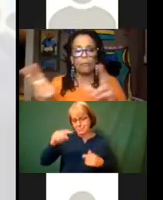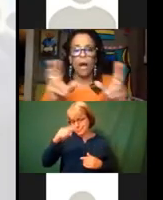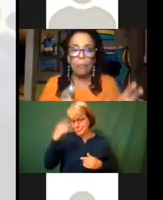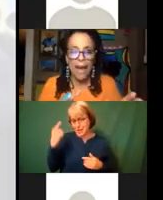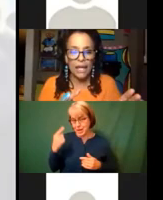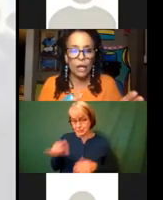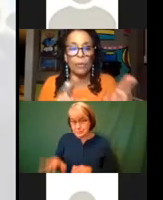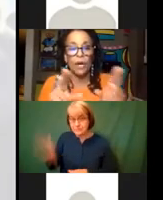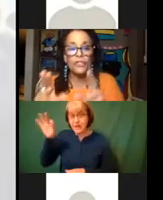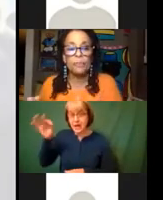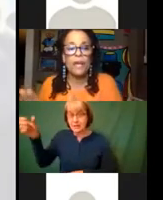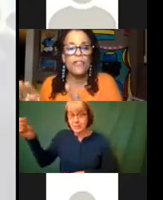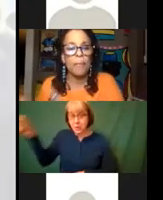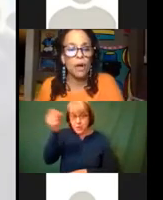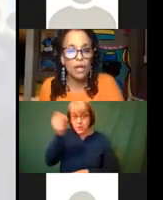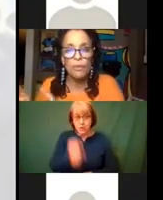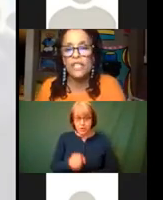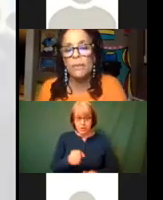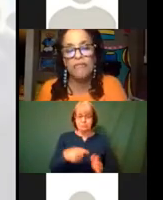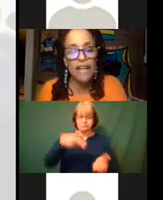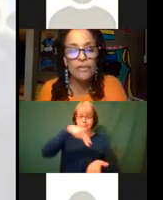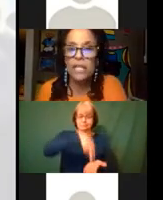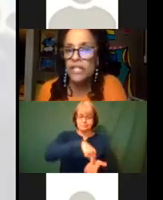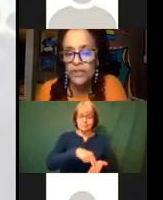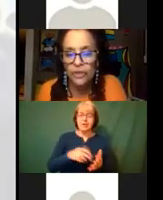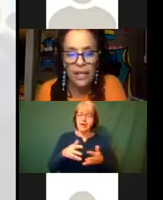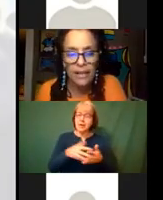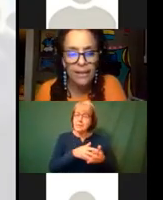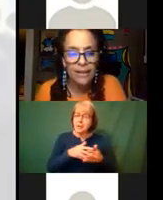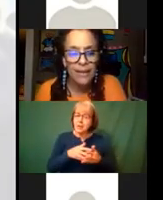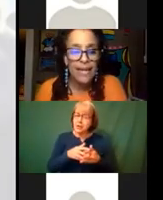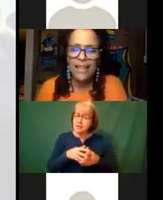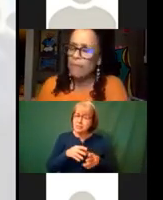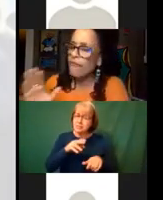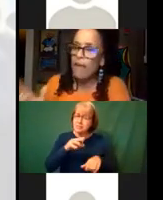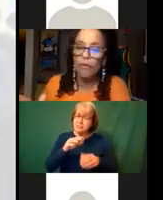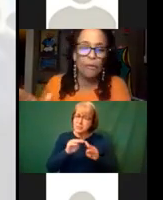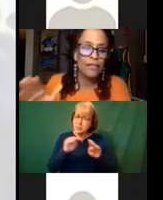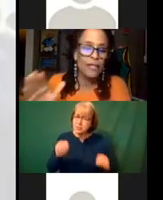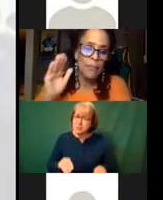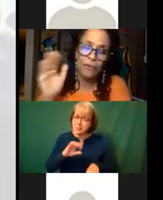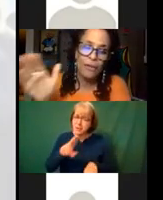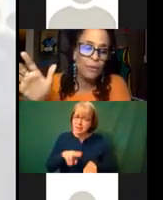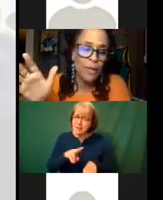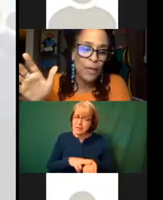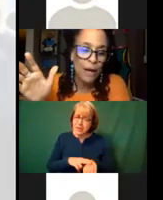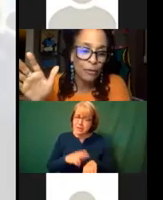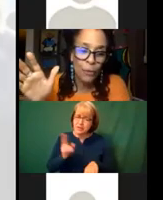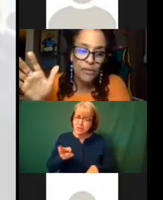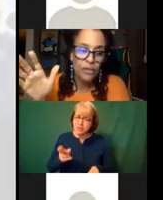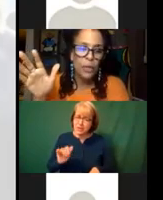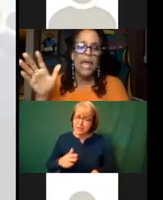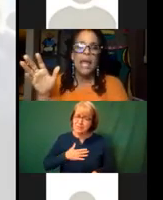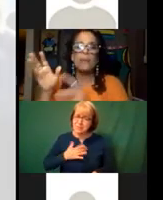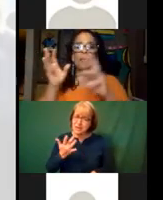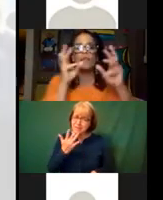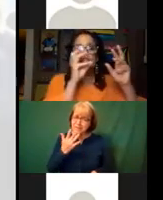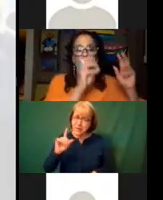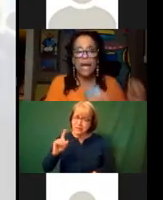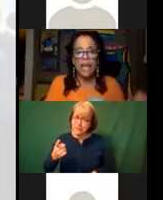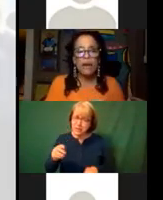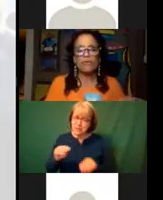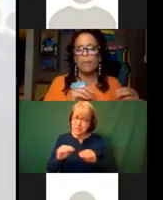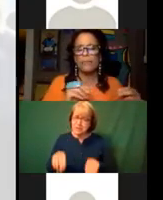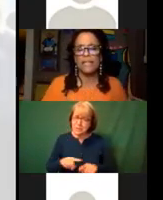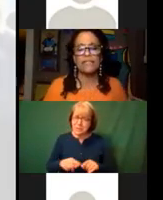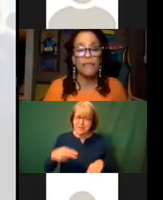and brought back here and put on display at the American Museum of Natural History. Now that's my favorite museum, the first museum I ever went to. He was put on